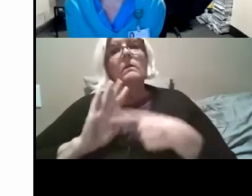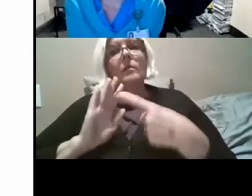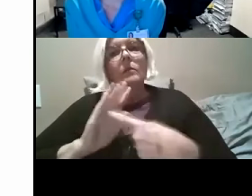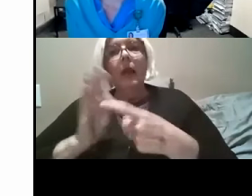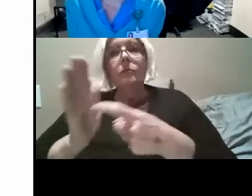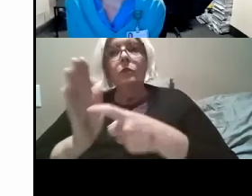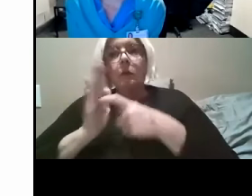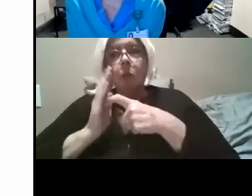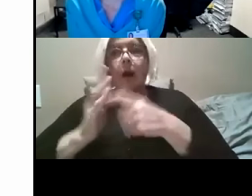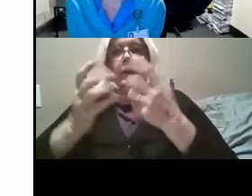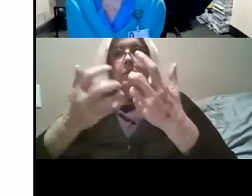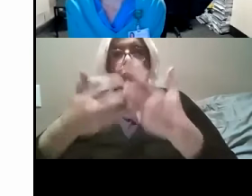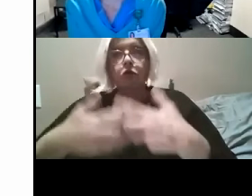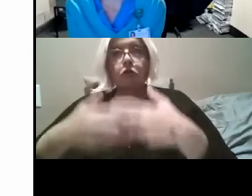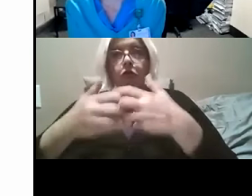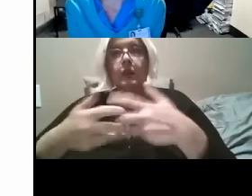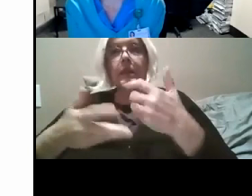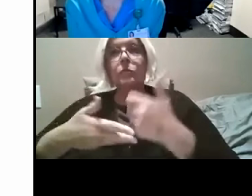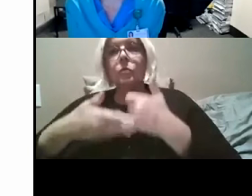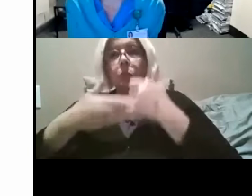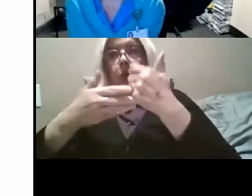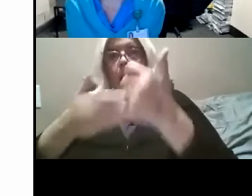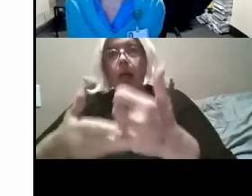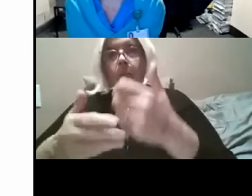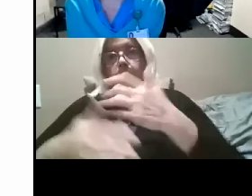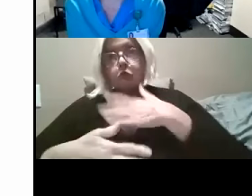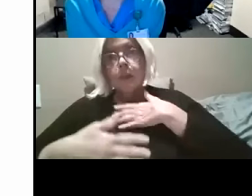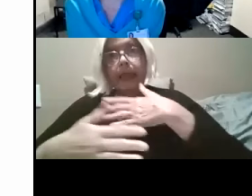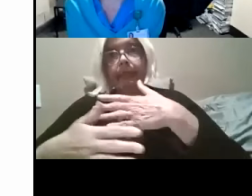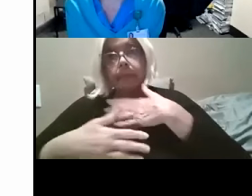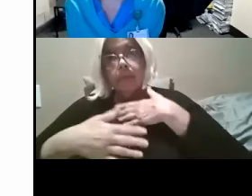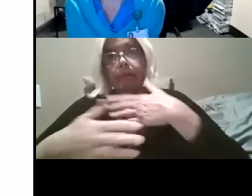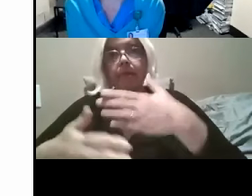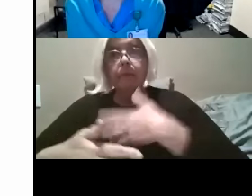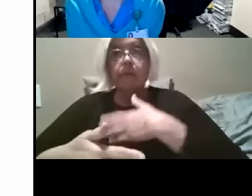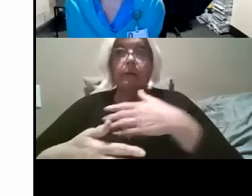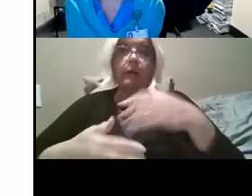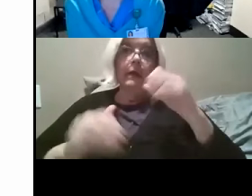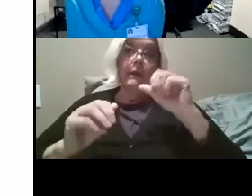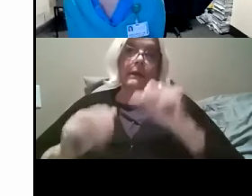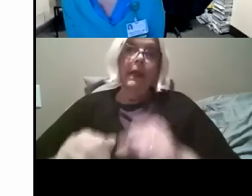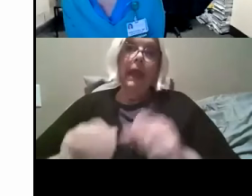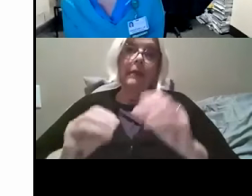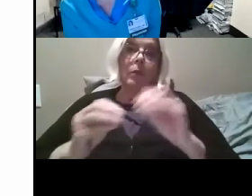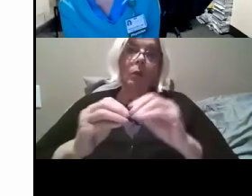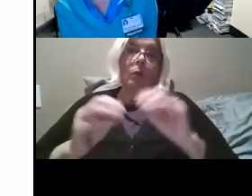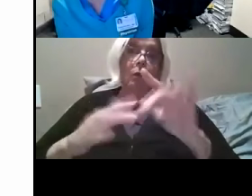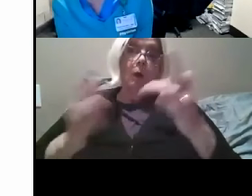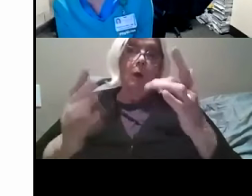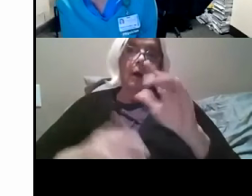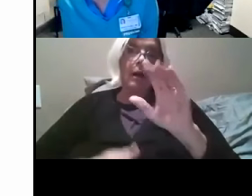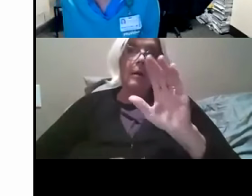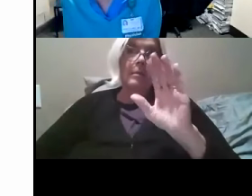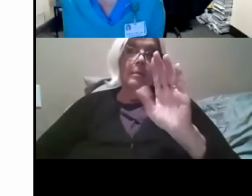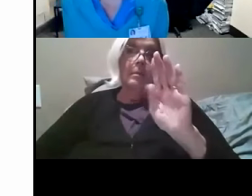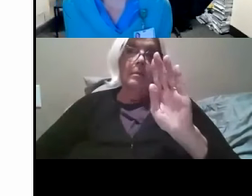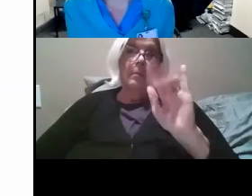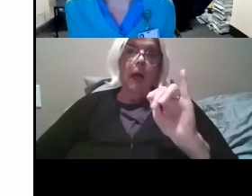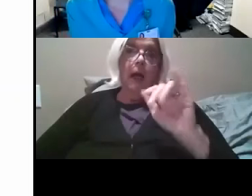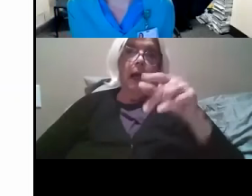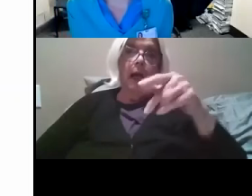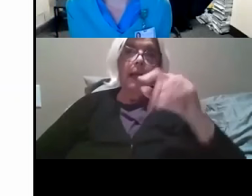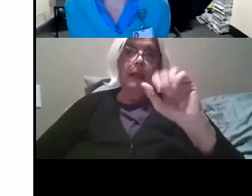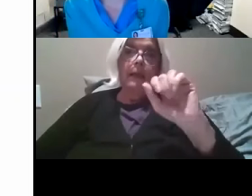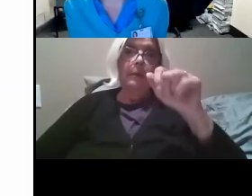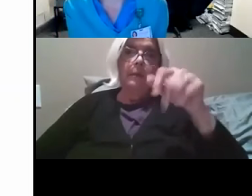called a BiPAP machine to actually being intubated and having a machine breathe for you. So it can be